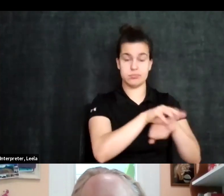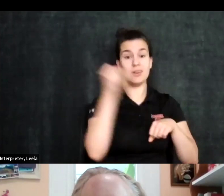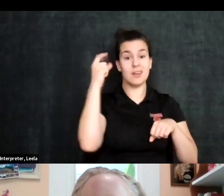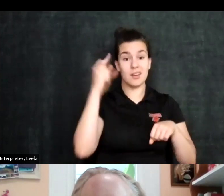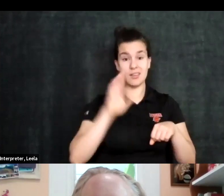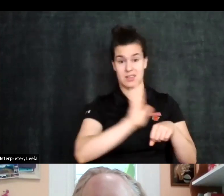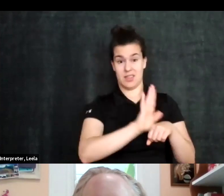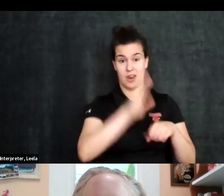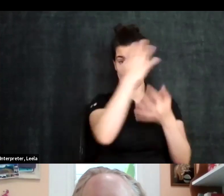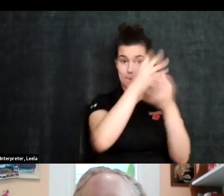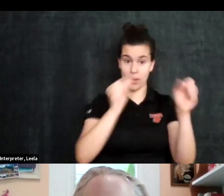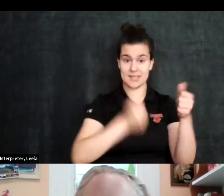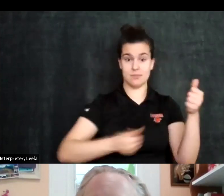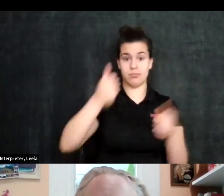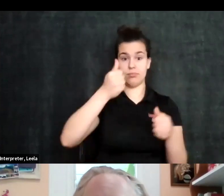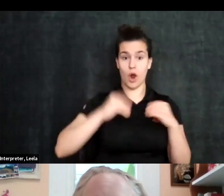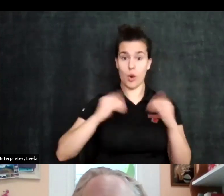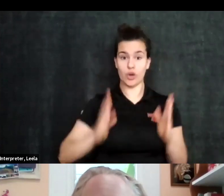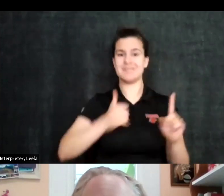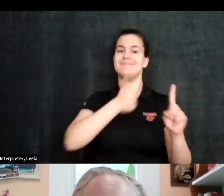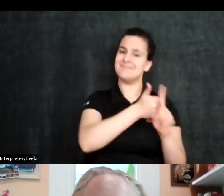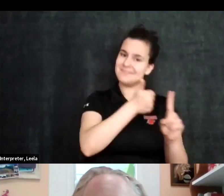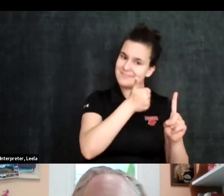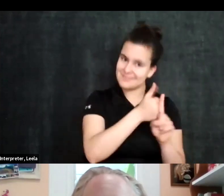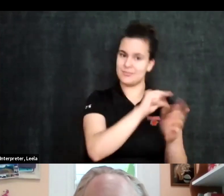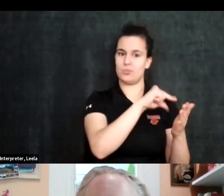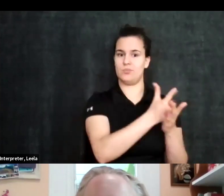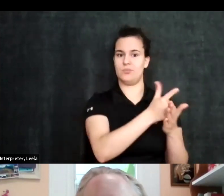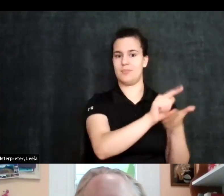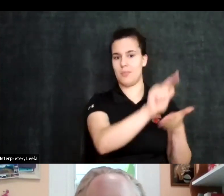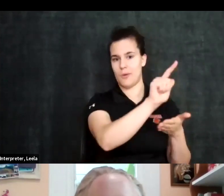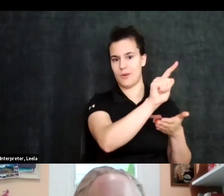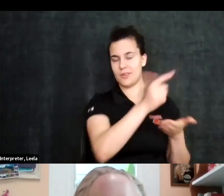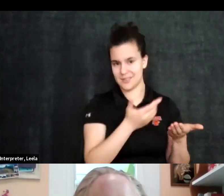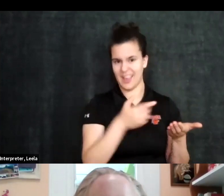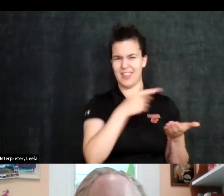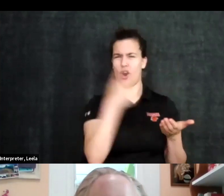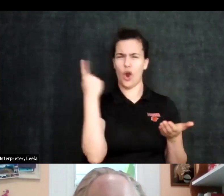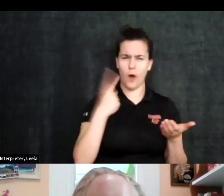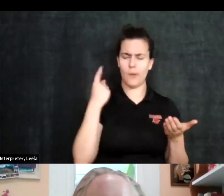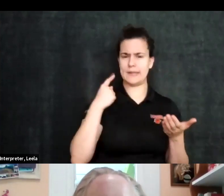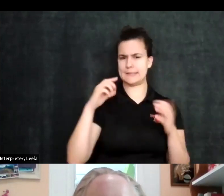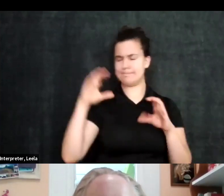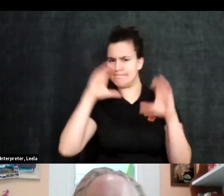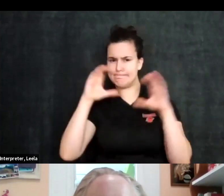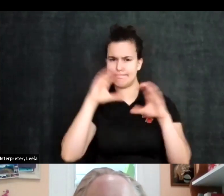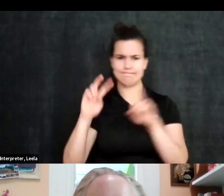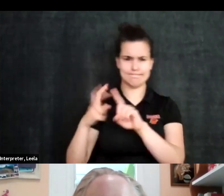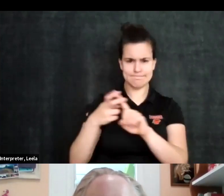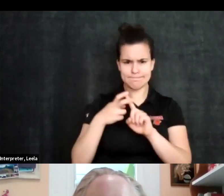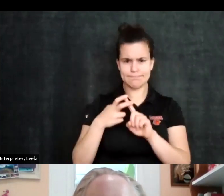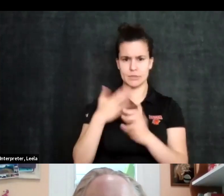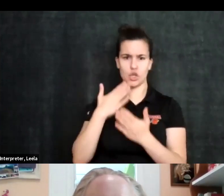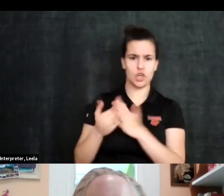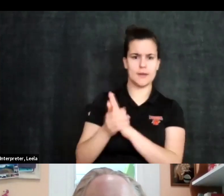owners Lamar grads. So and they are always looking for, again, for good